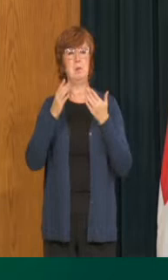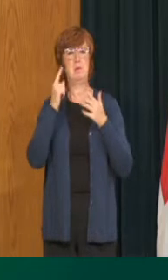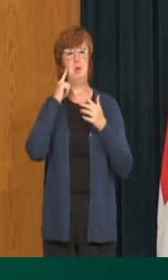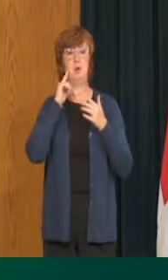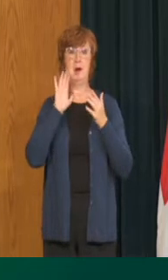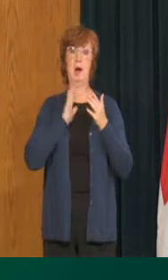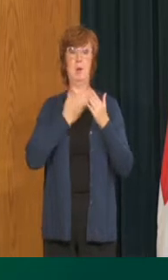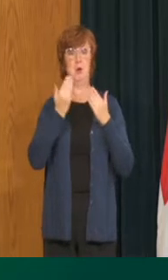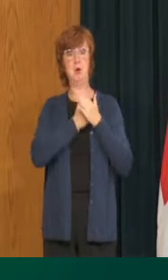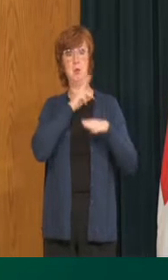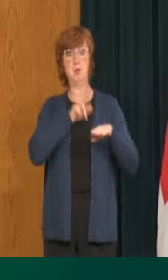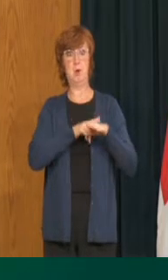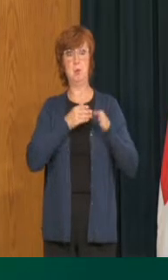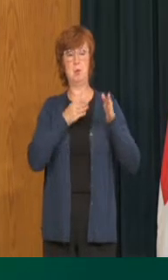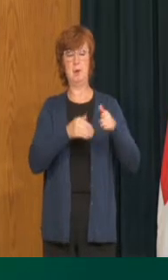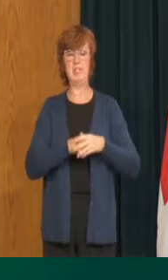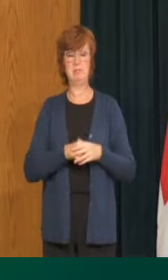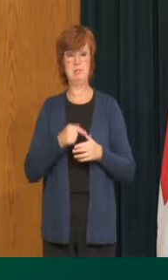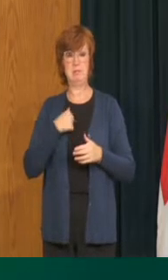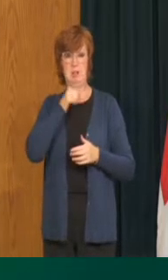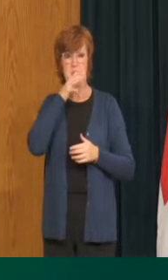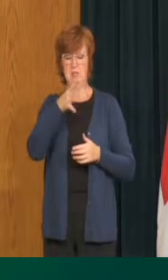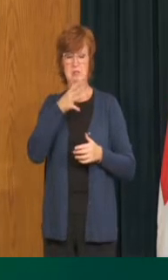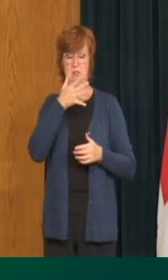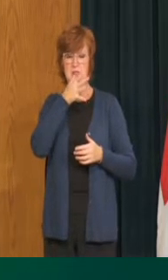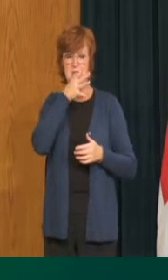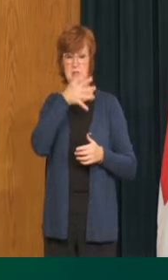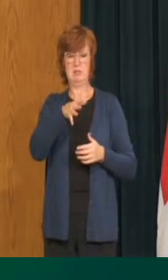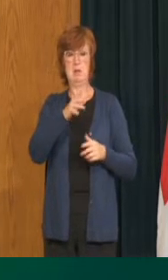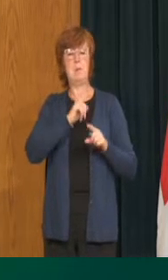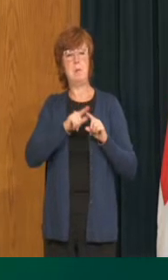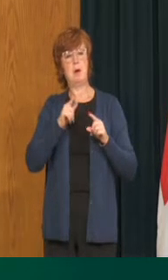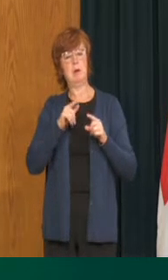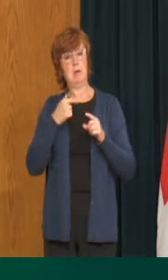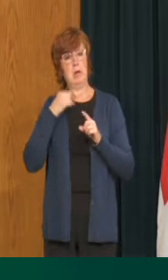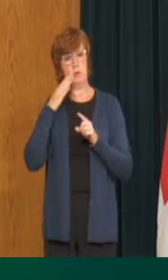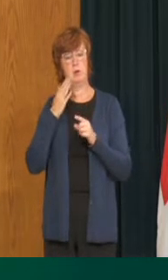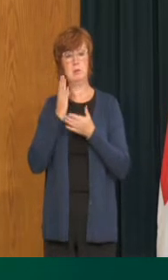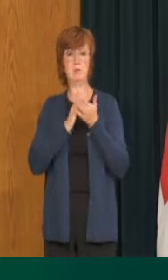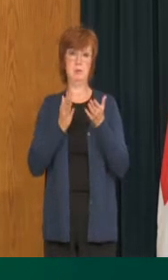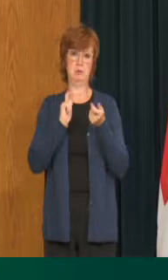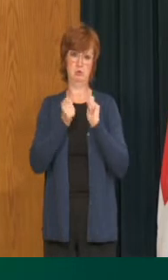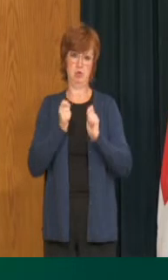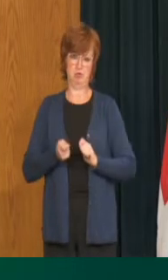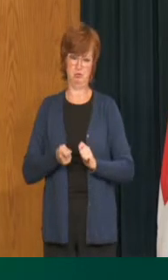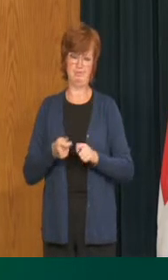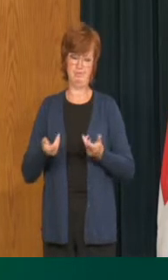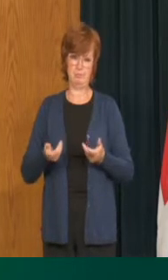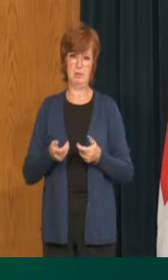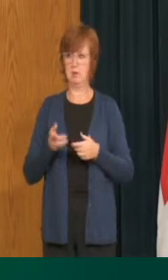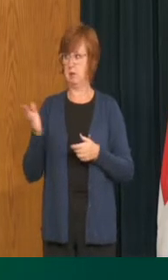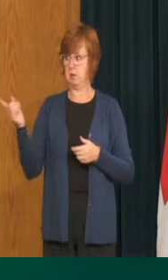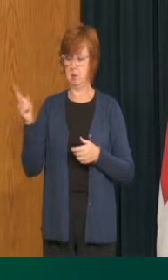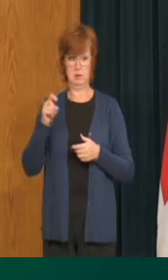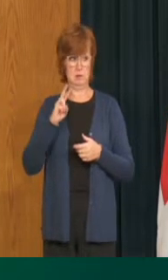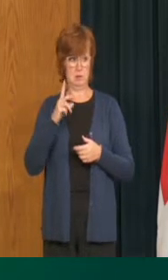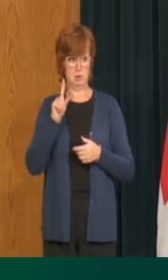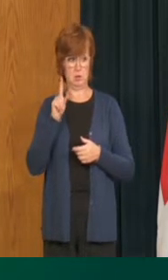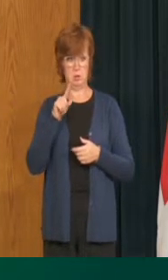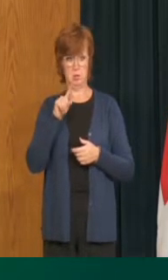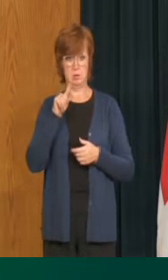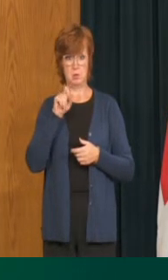things have changed. Most certainly things have changed here. Follow up, Arthur? There's a memo that just went out, I think